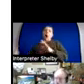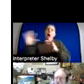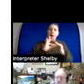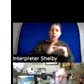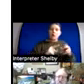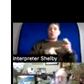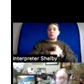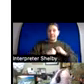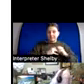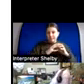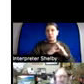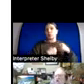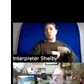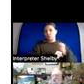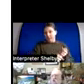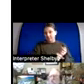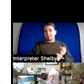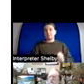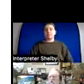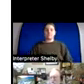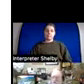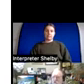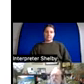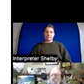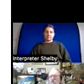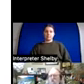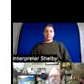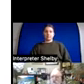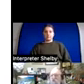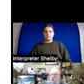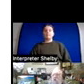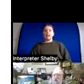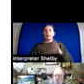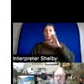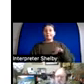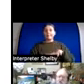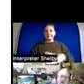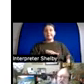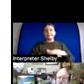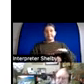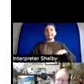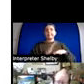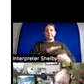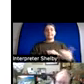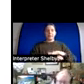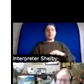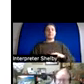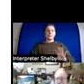-existing sequences of words and then it comes up with the next one and the next one and the next one and